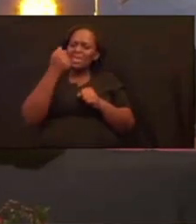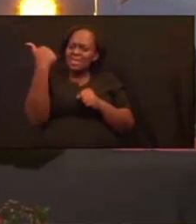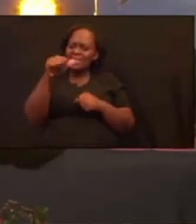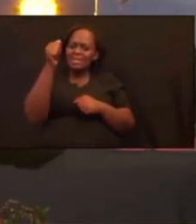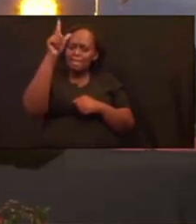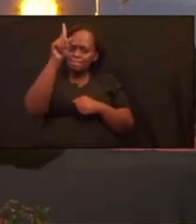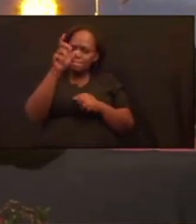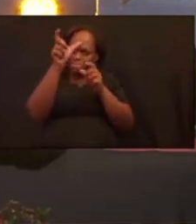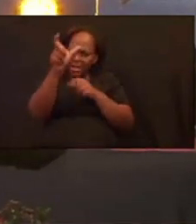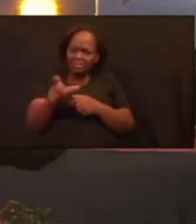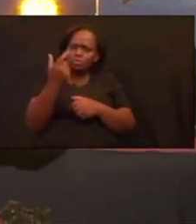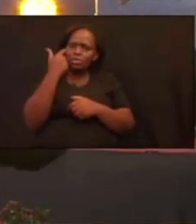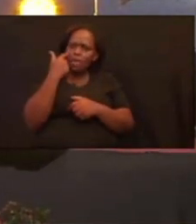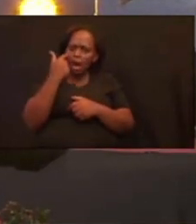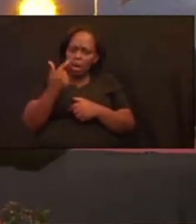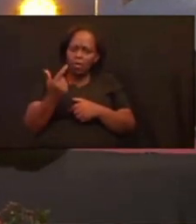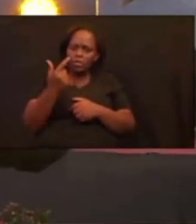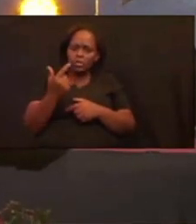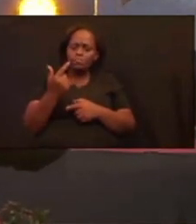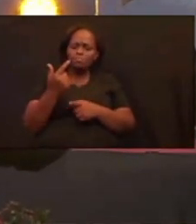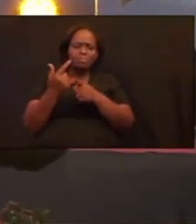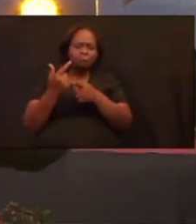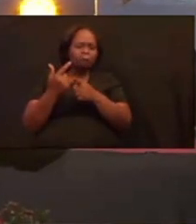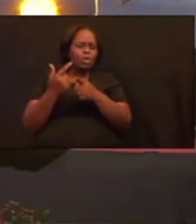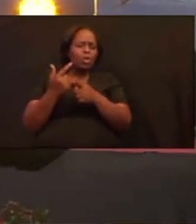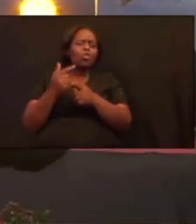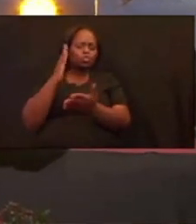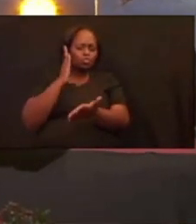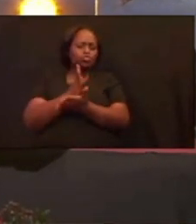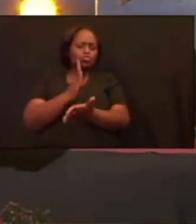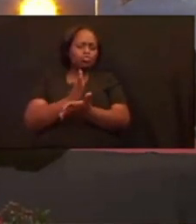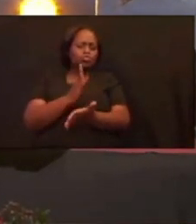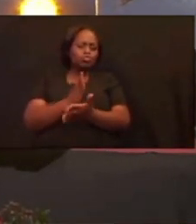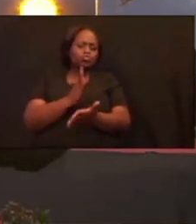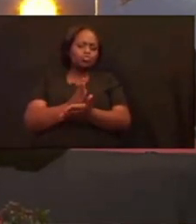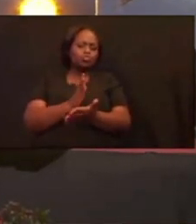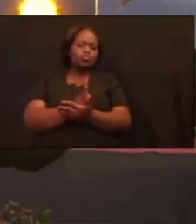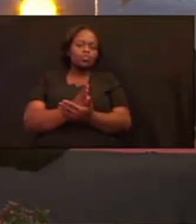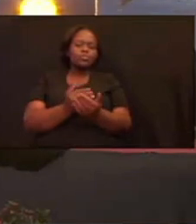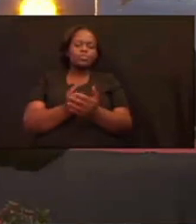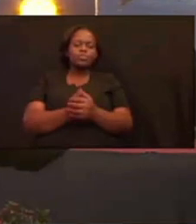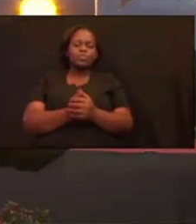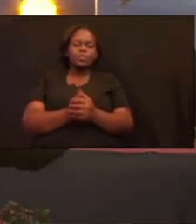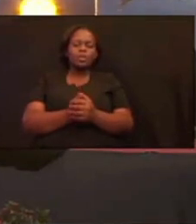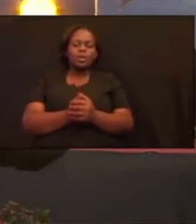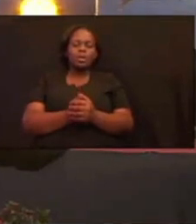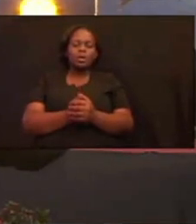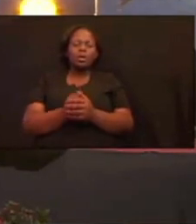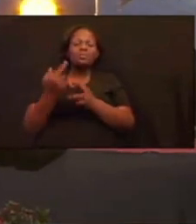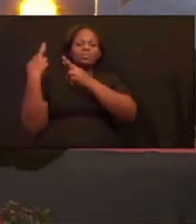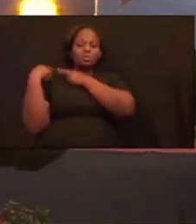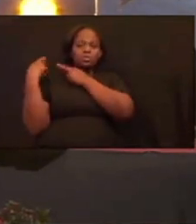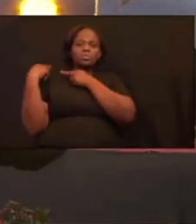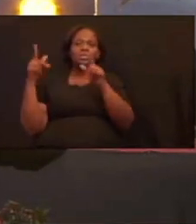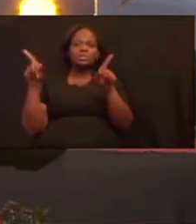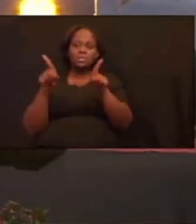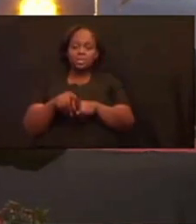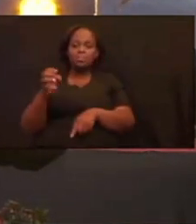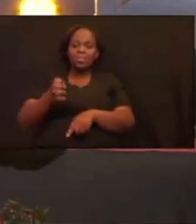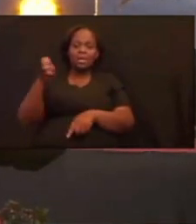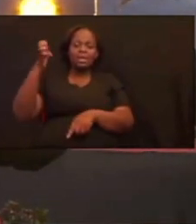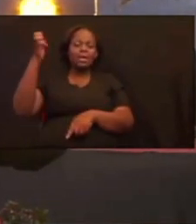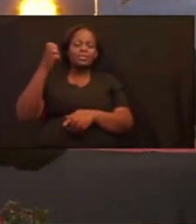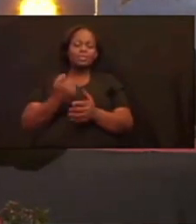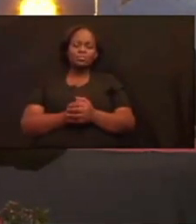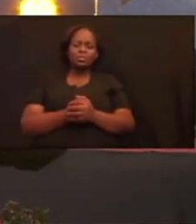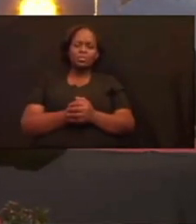Abraham's. We can study that pattern and we verify that that mantle is upon you. Did you not see it in the